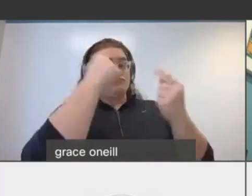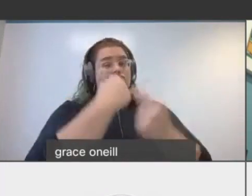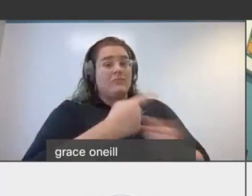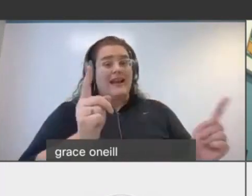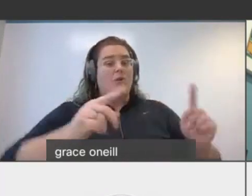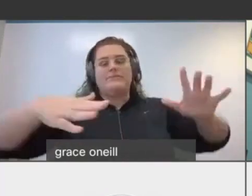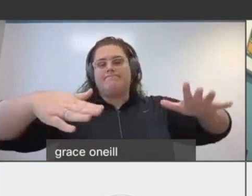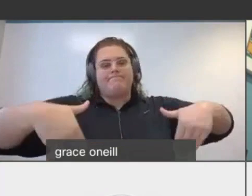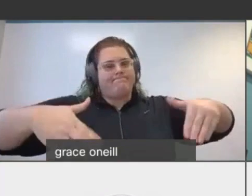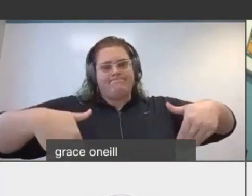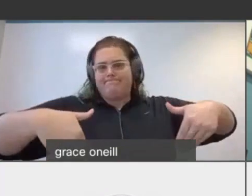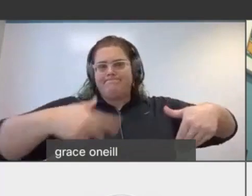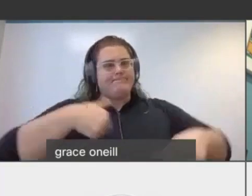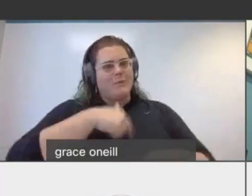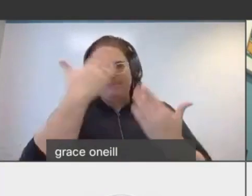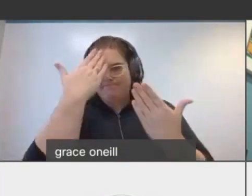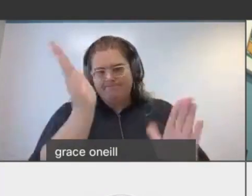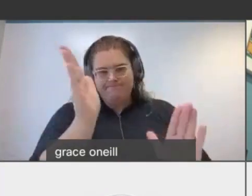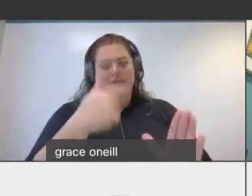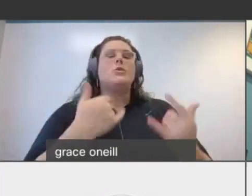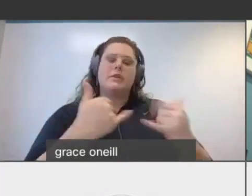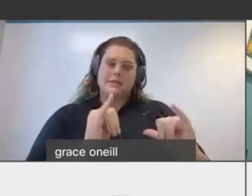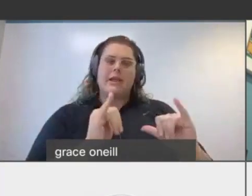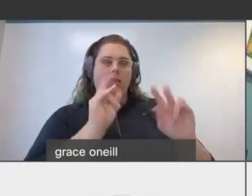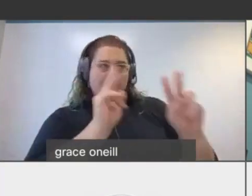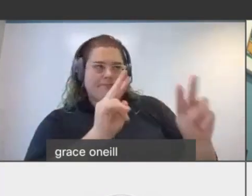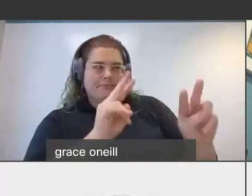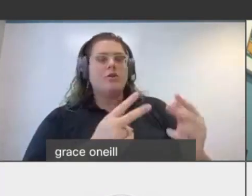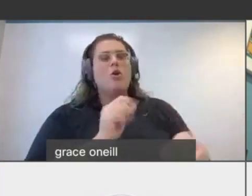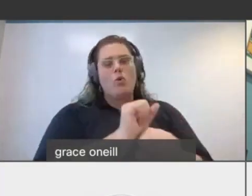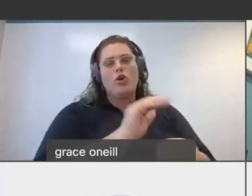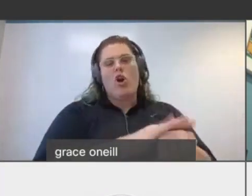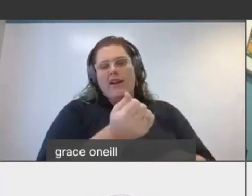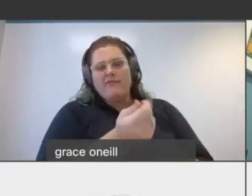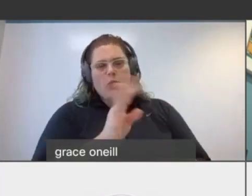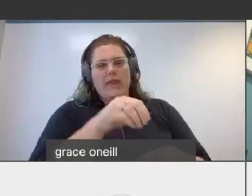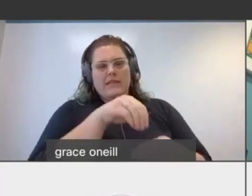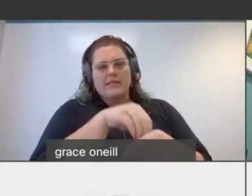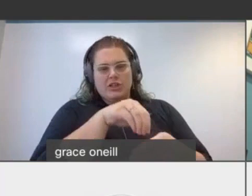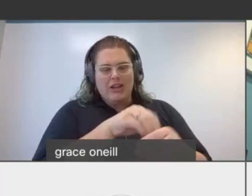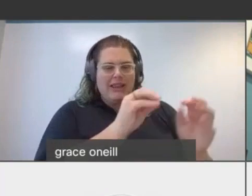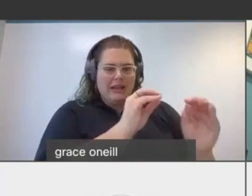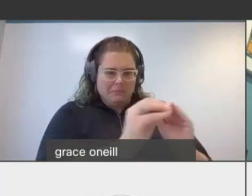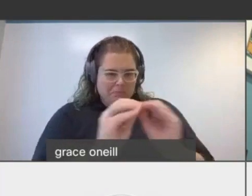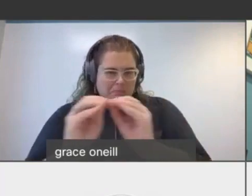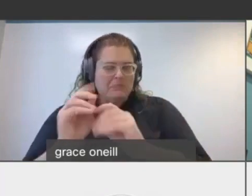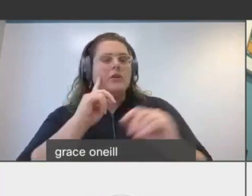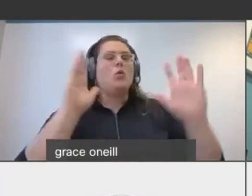time. We are still working on a few things internally and hope to provide that